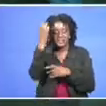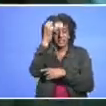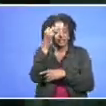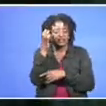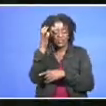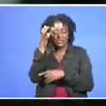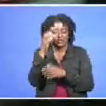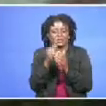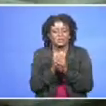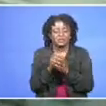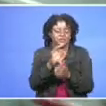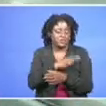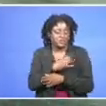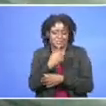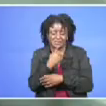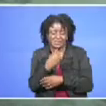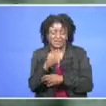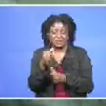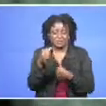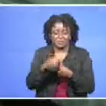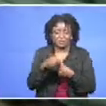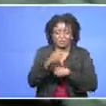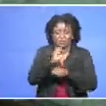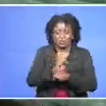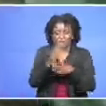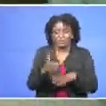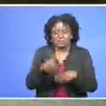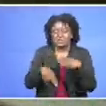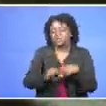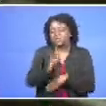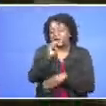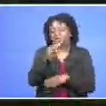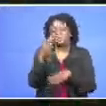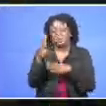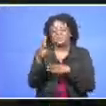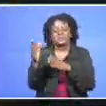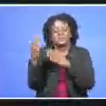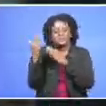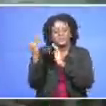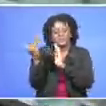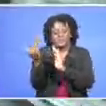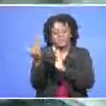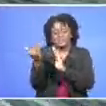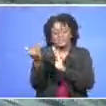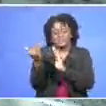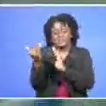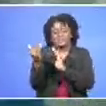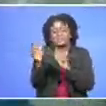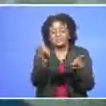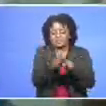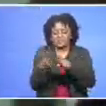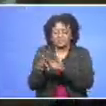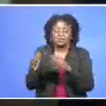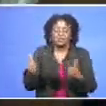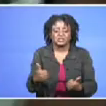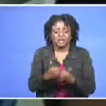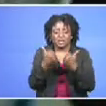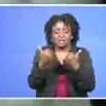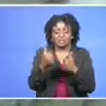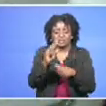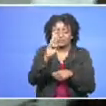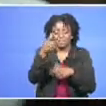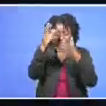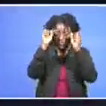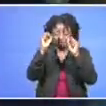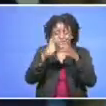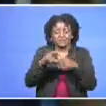concern. Ferguson said postal workers in the northern Bahamas are also facing similar challenges. Vice President of the BPSU